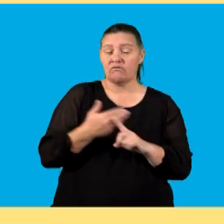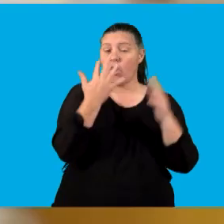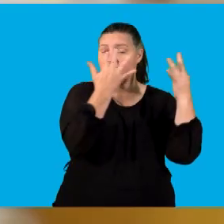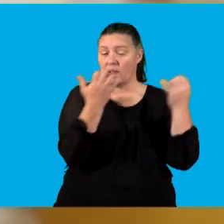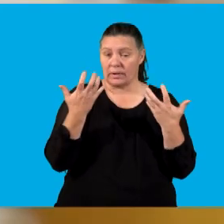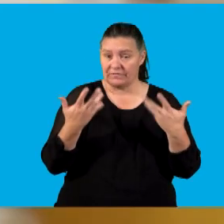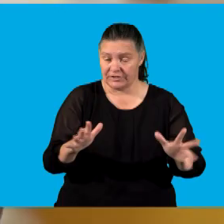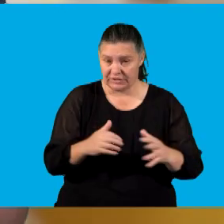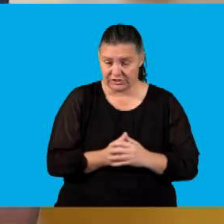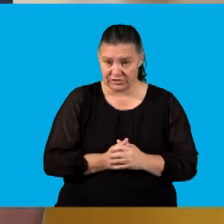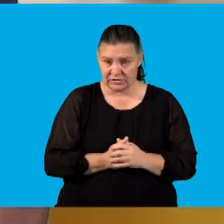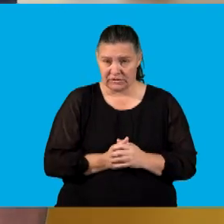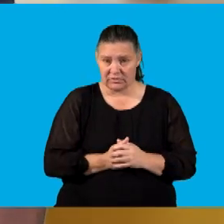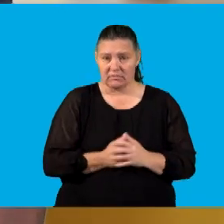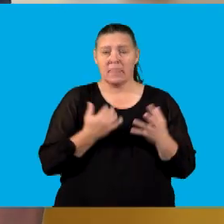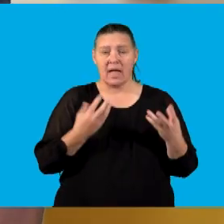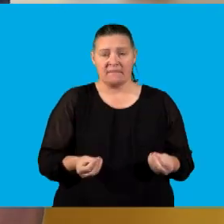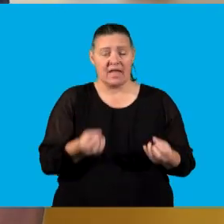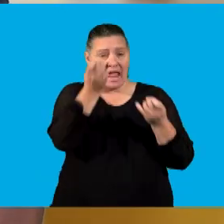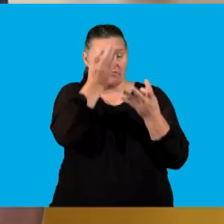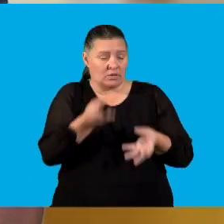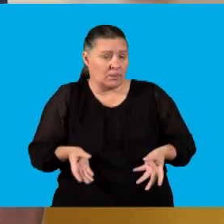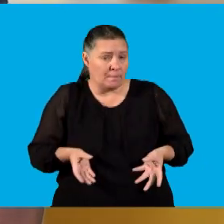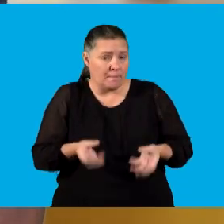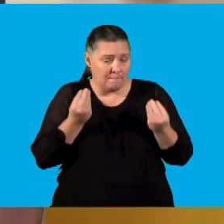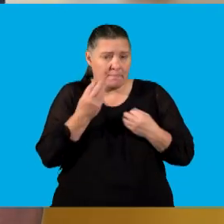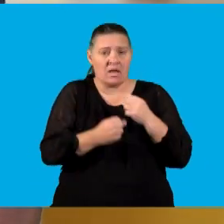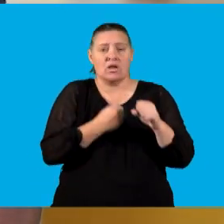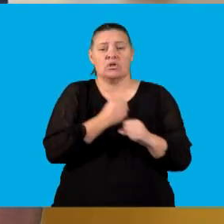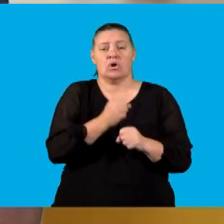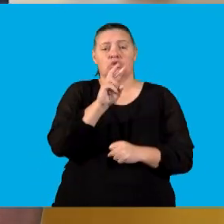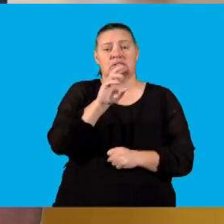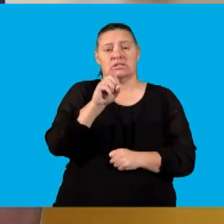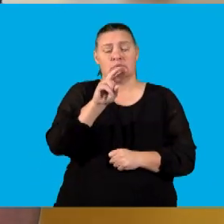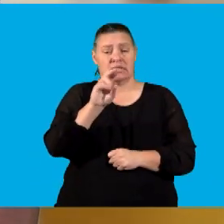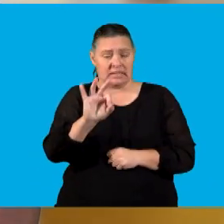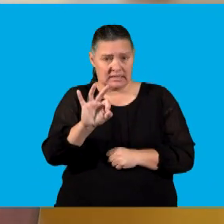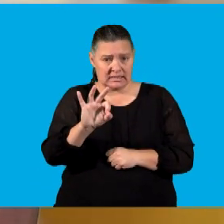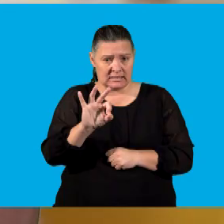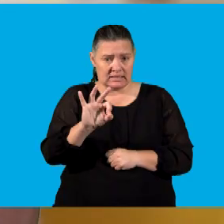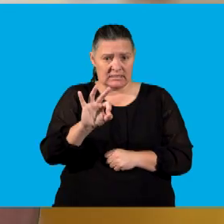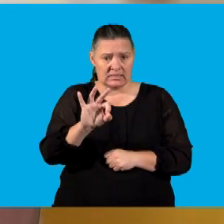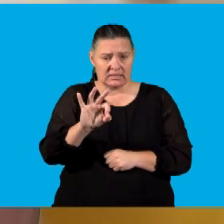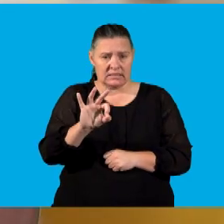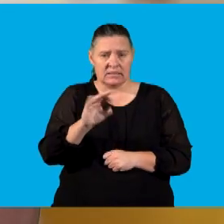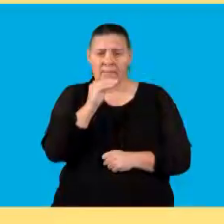calculated. When you have your information for the year 2023, this is